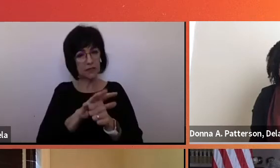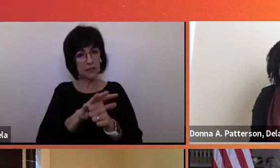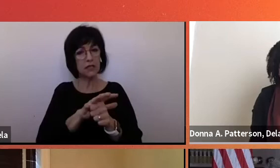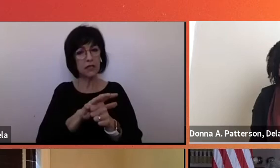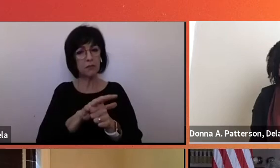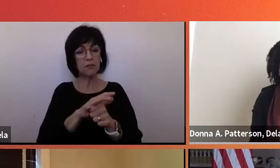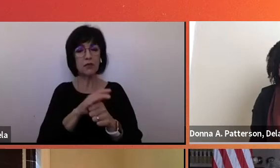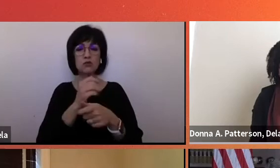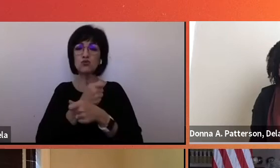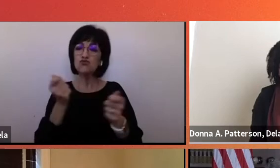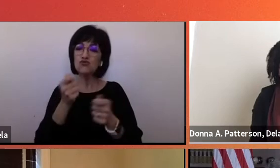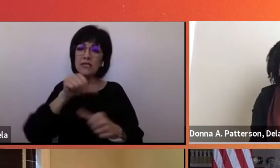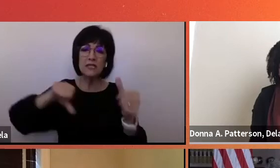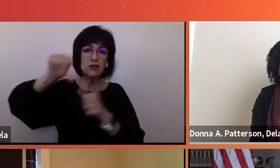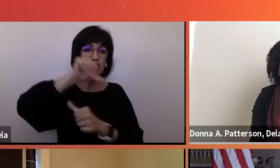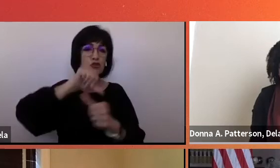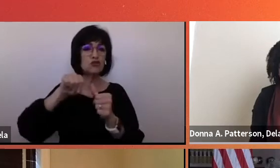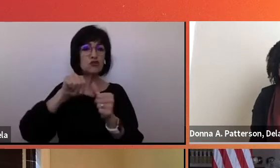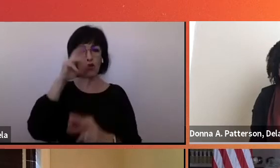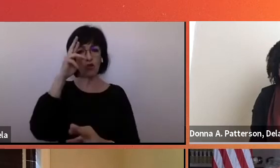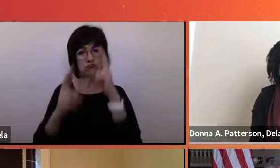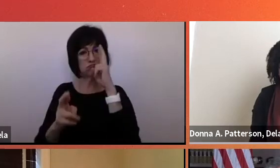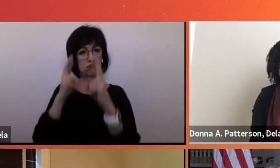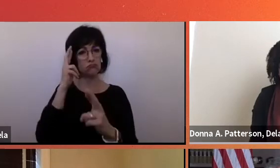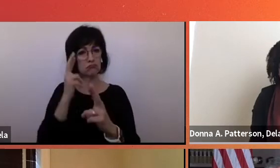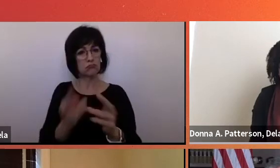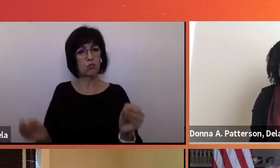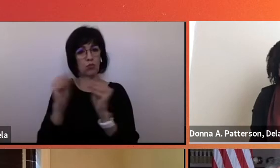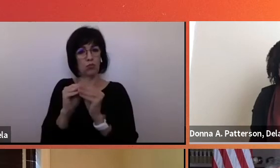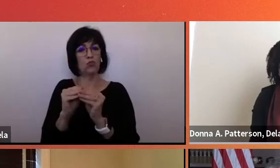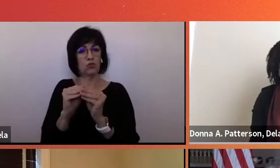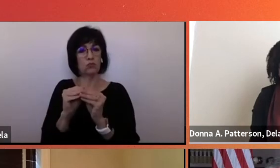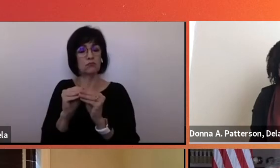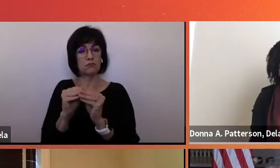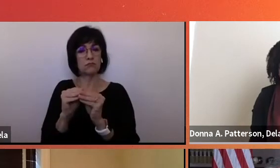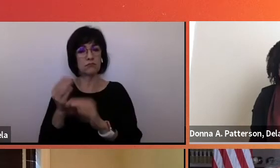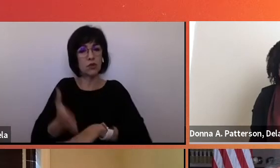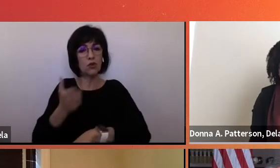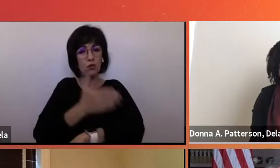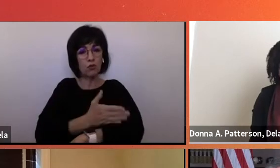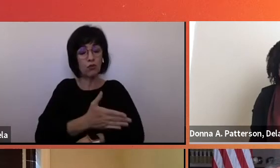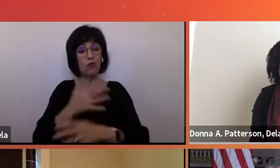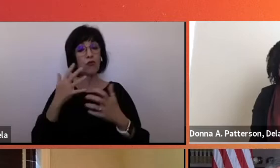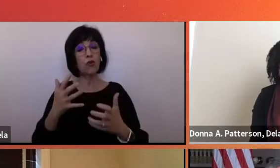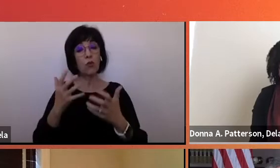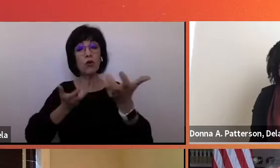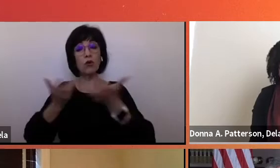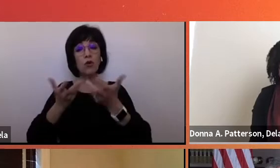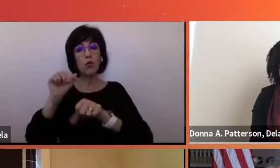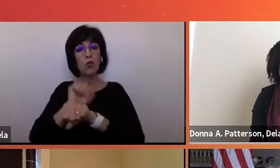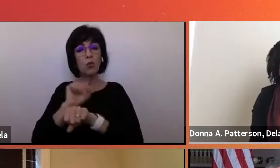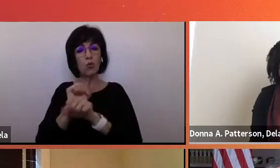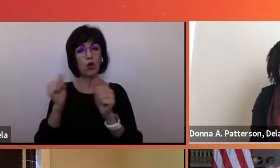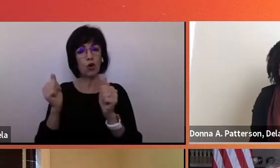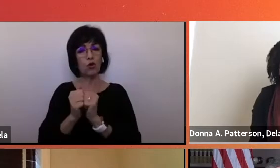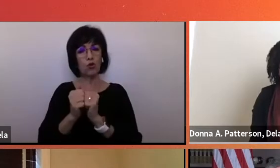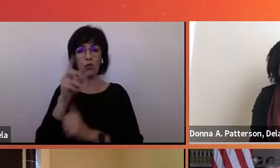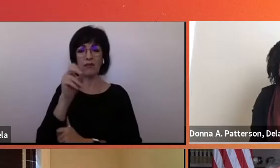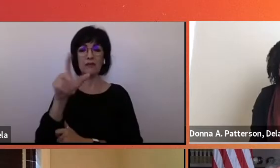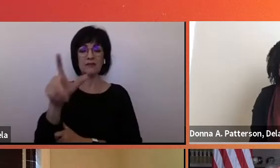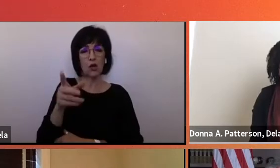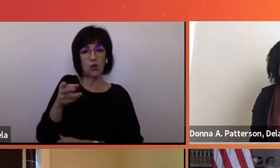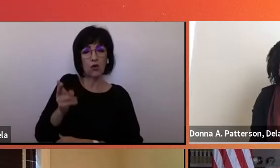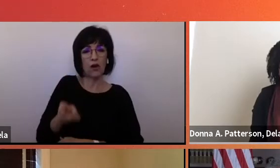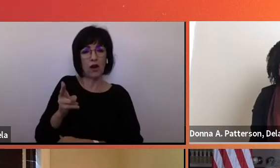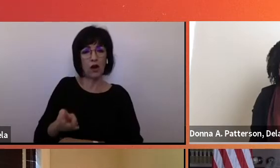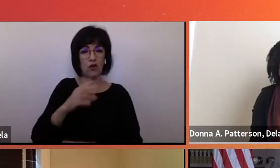another with more respect. We're also working with the Delaware Heritage Commission, and its vice chairwoman,